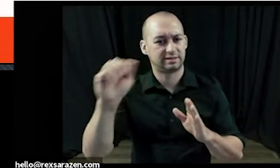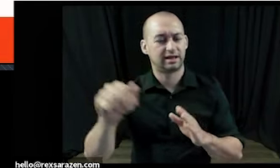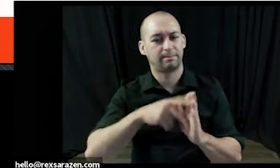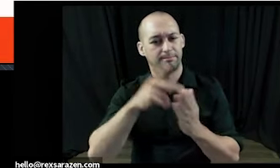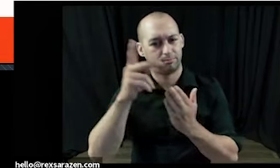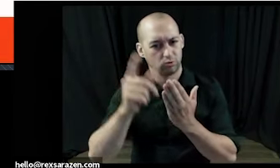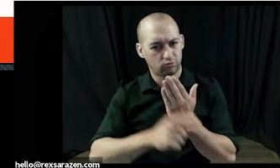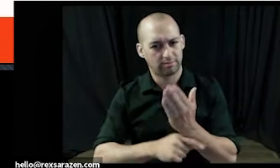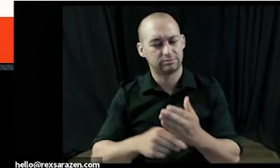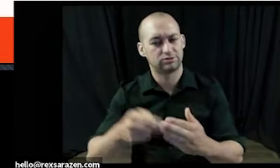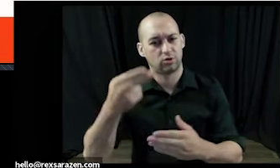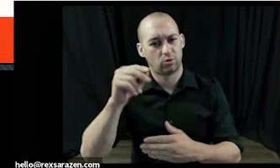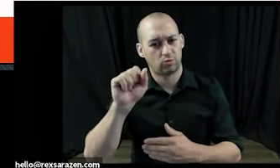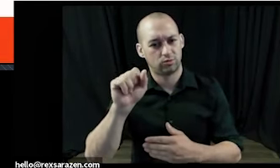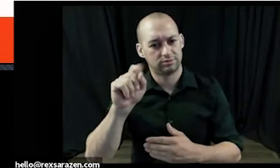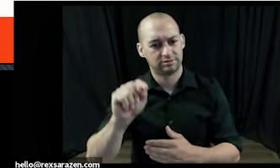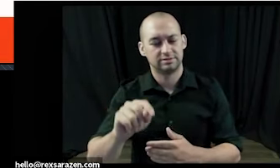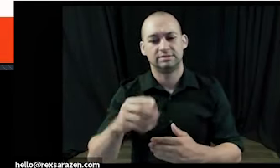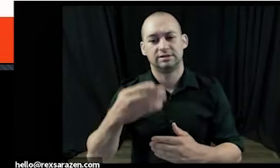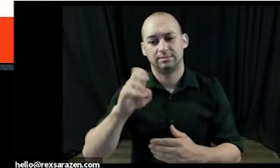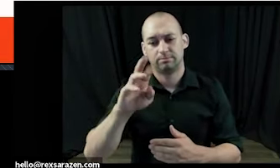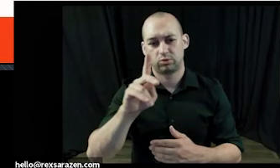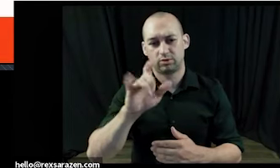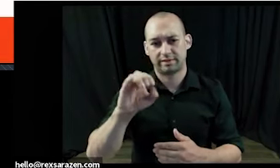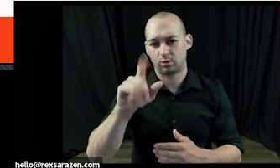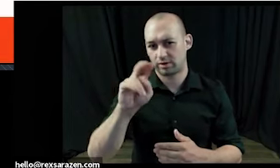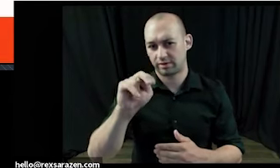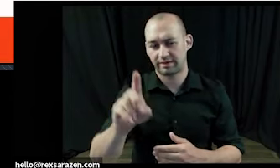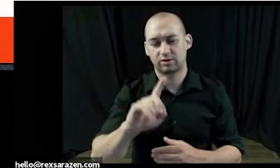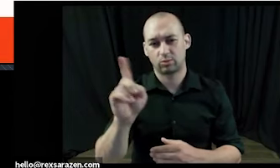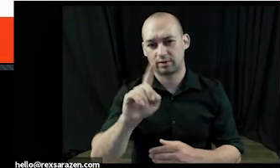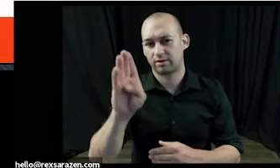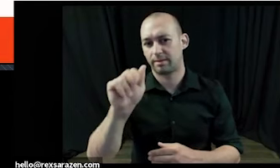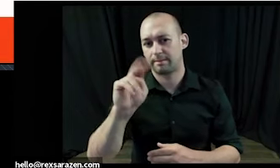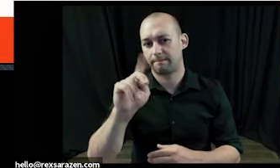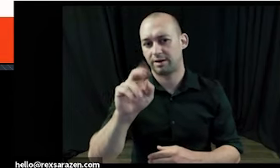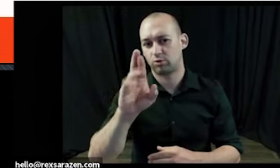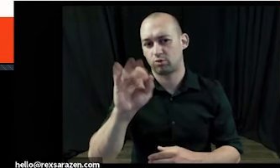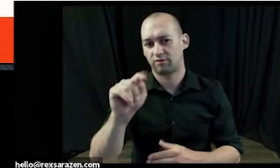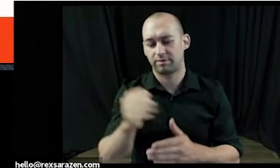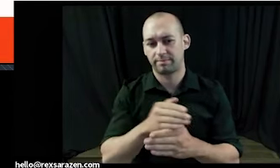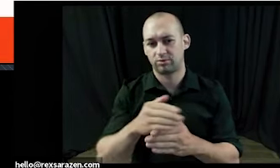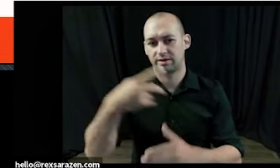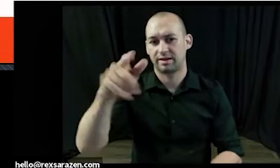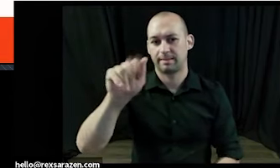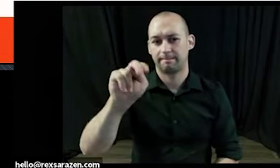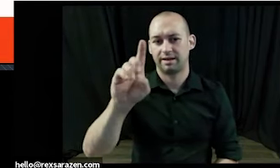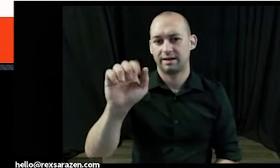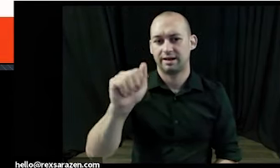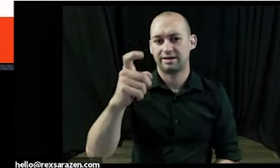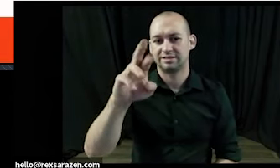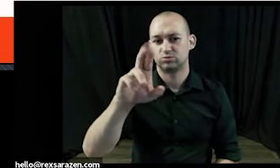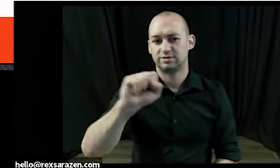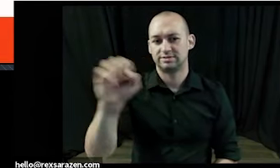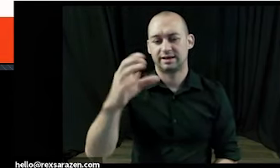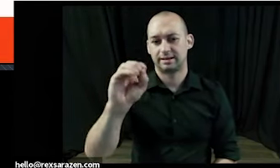host. So the YWCA Berkeley Oakland is located on Bancroft, right over there between Panda Express and the Bakar